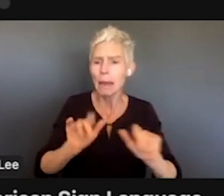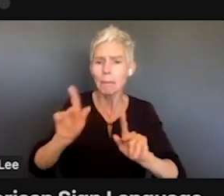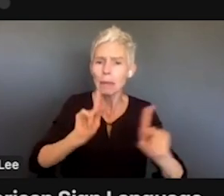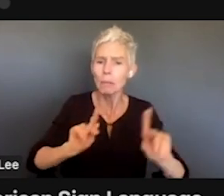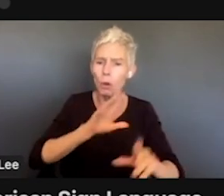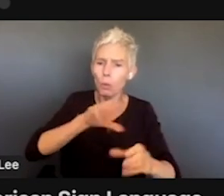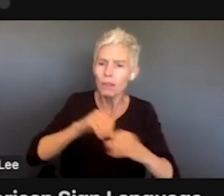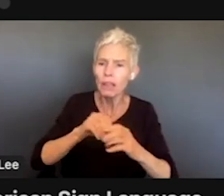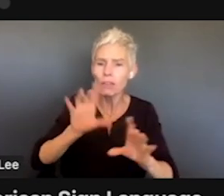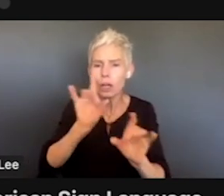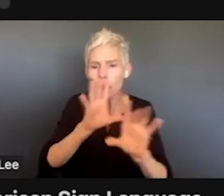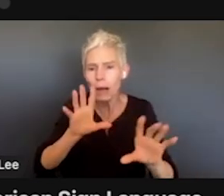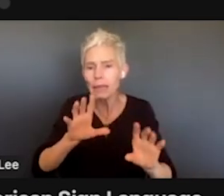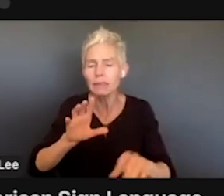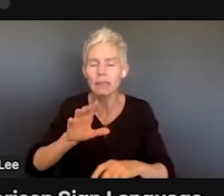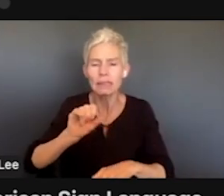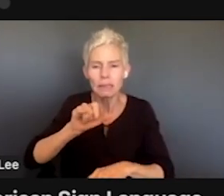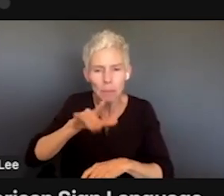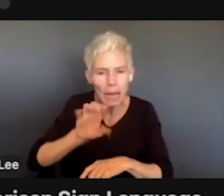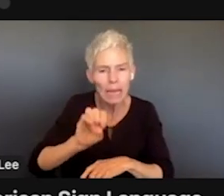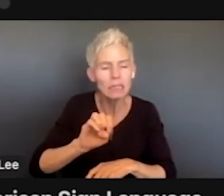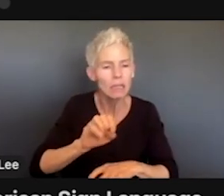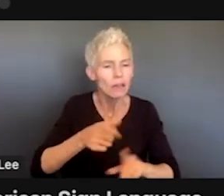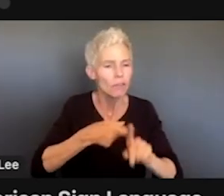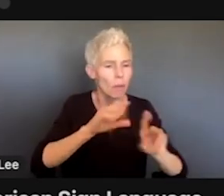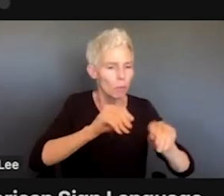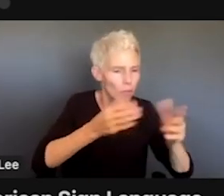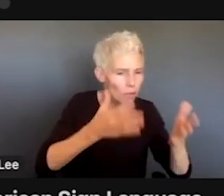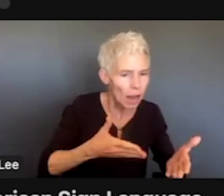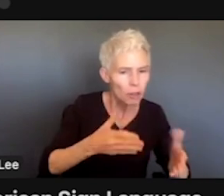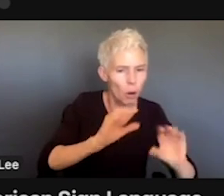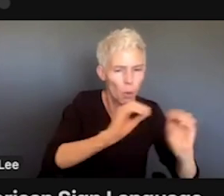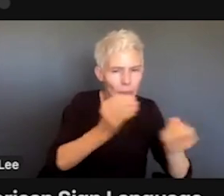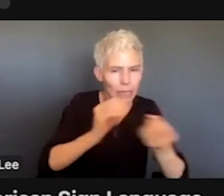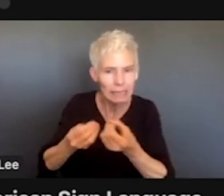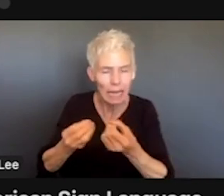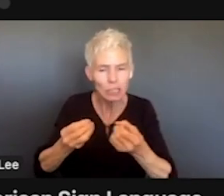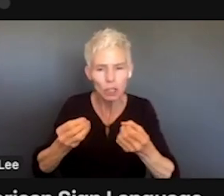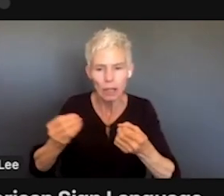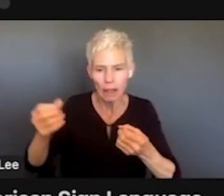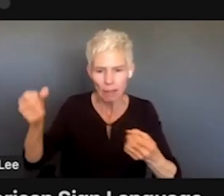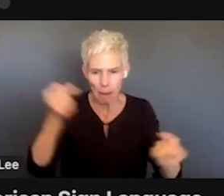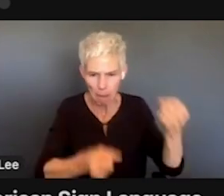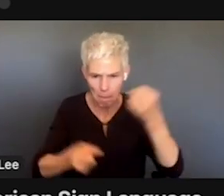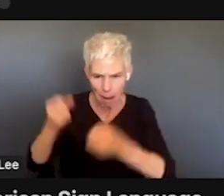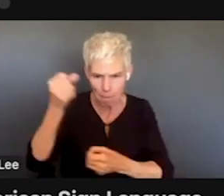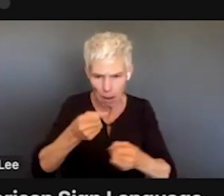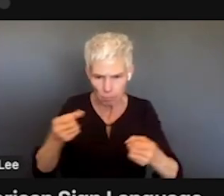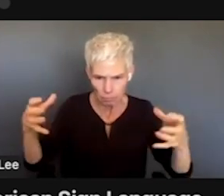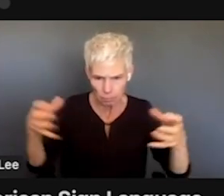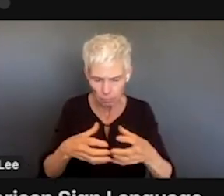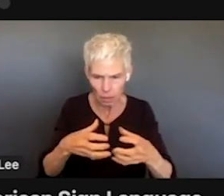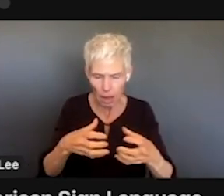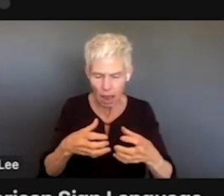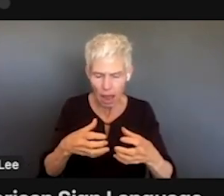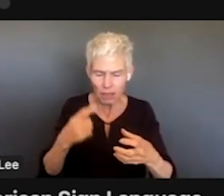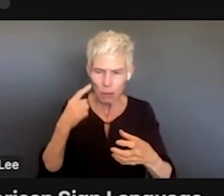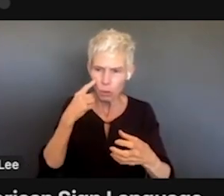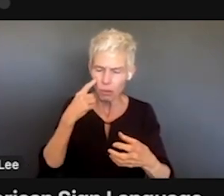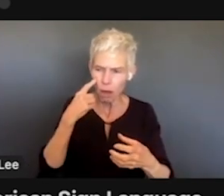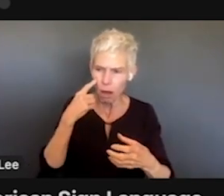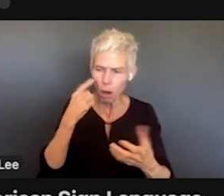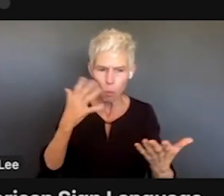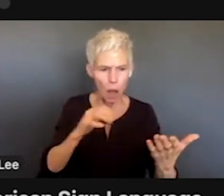space, all from provider organizations. And then by fall, we began to say, let's bring states to the table,